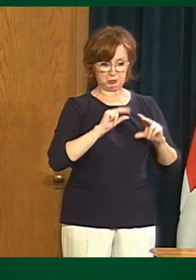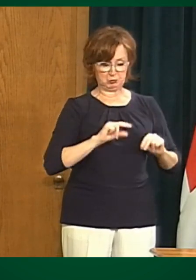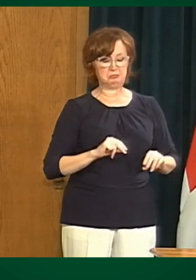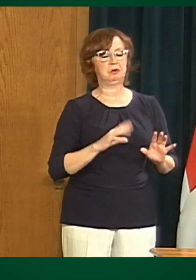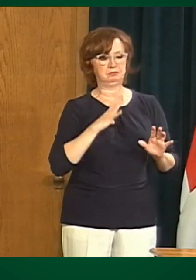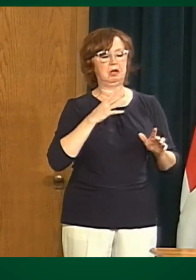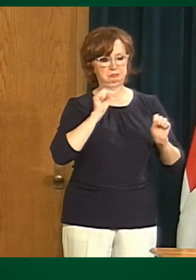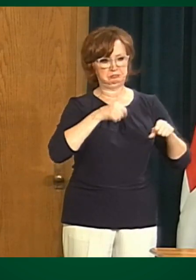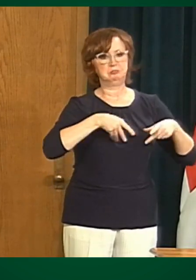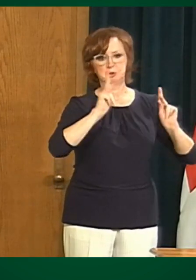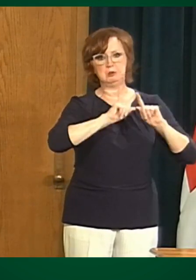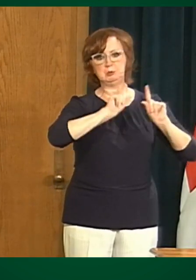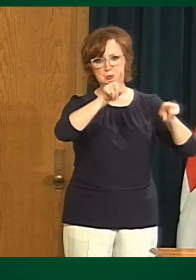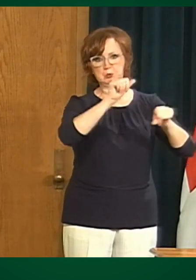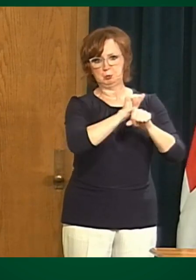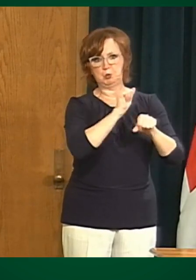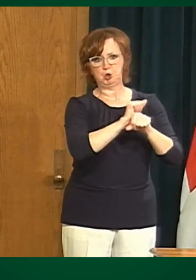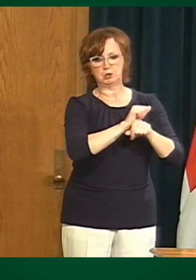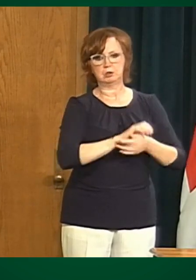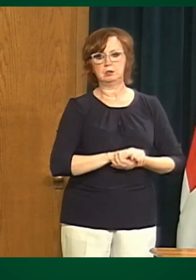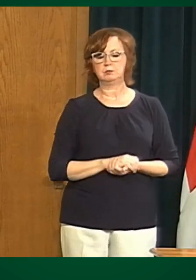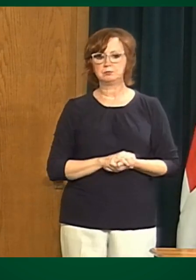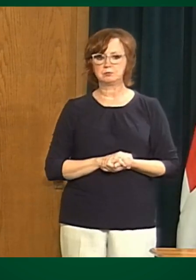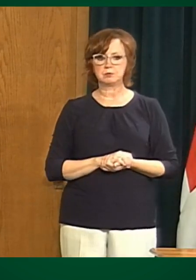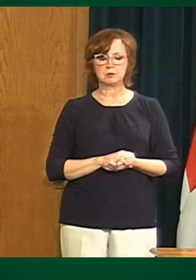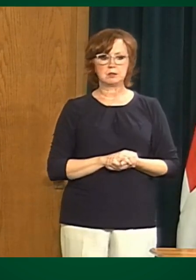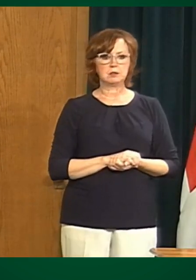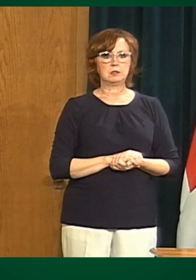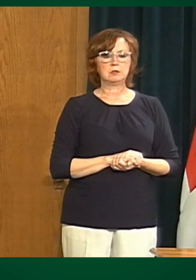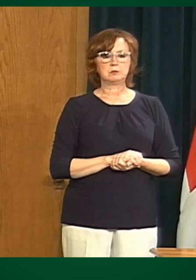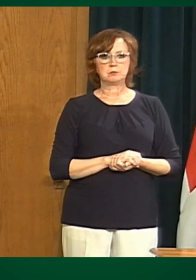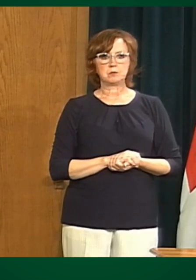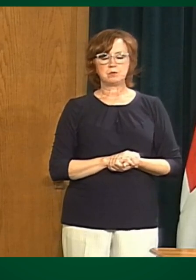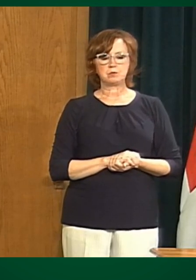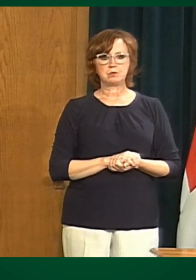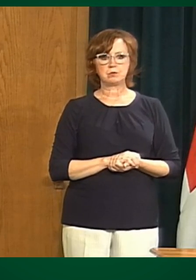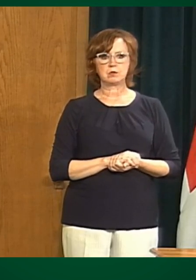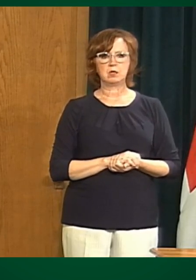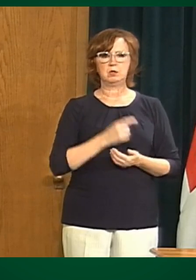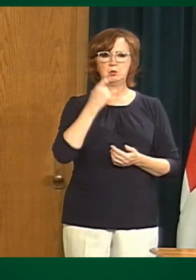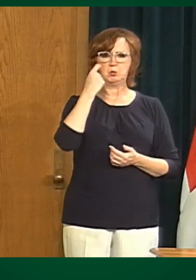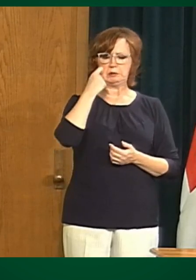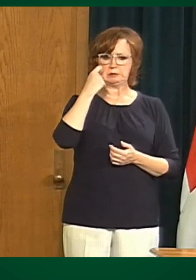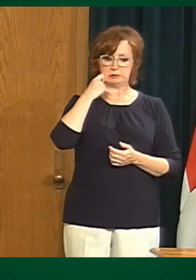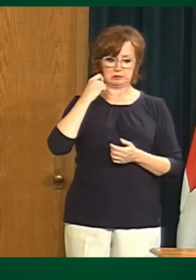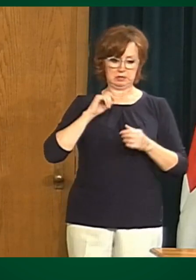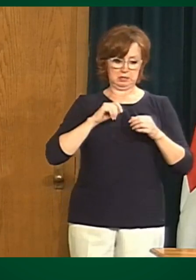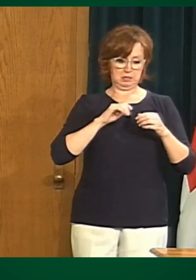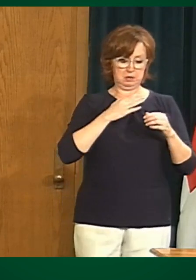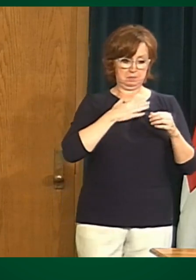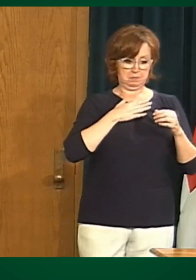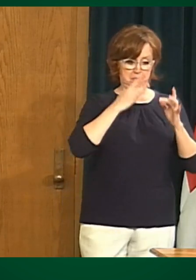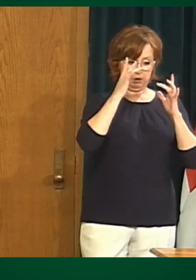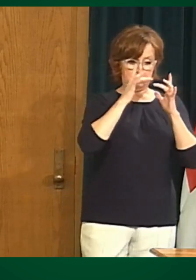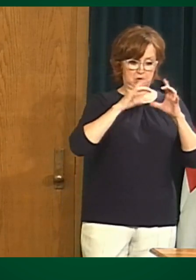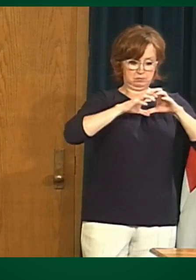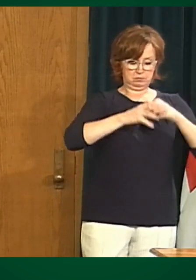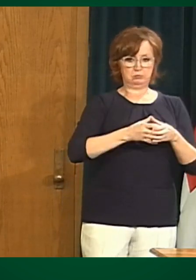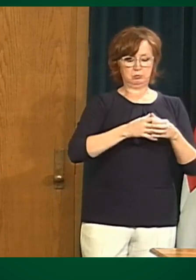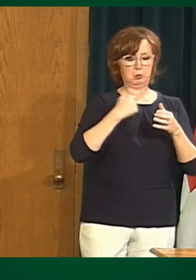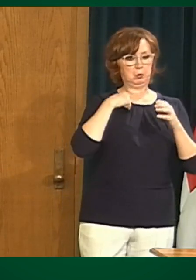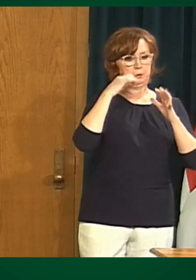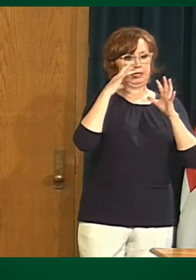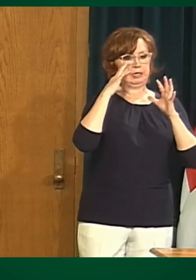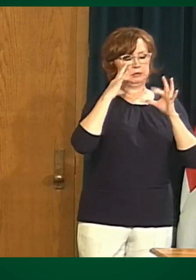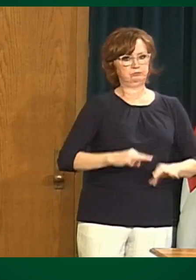A decision that we made very recently is to limit the